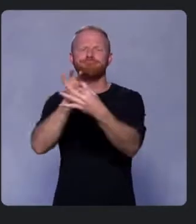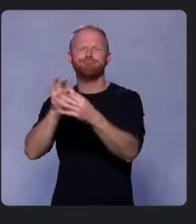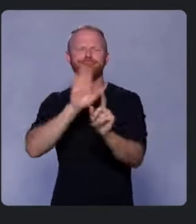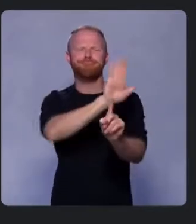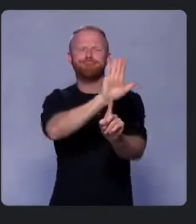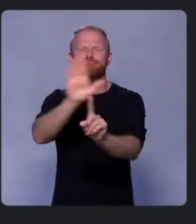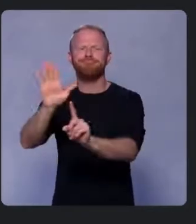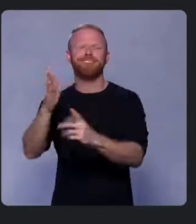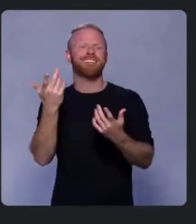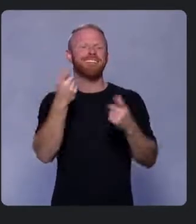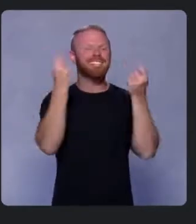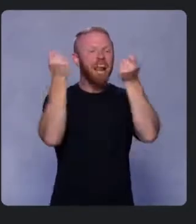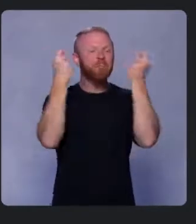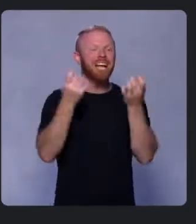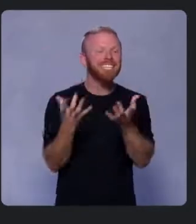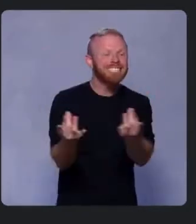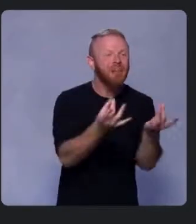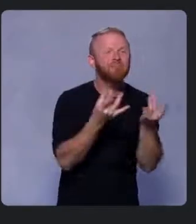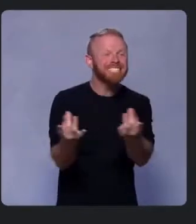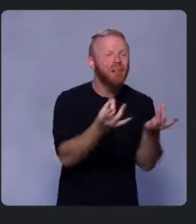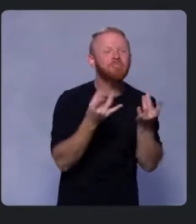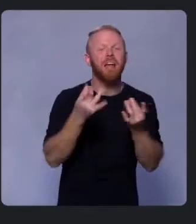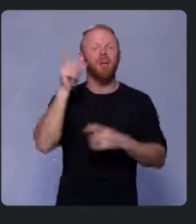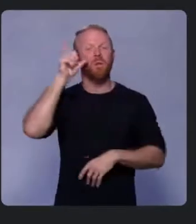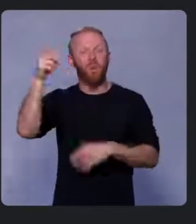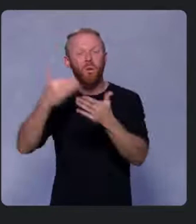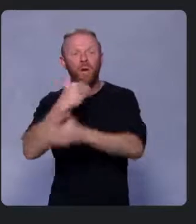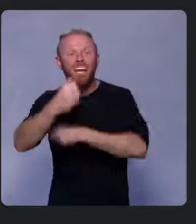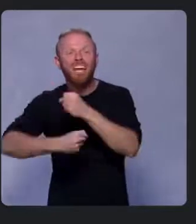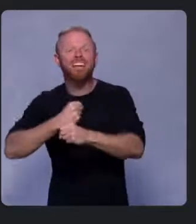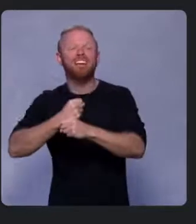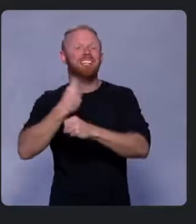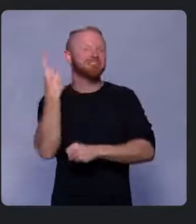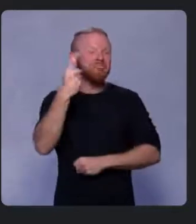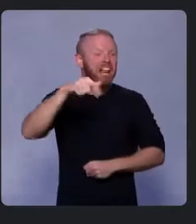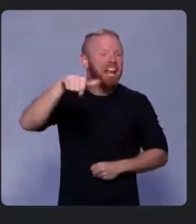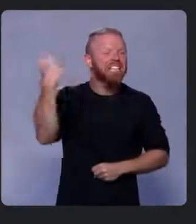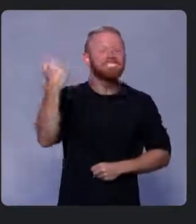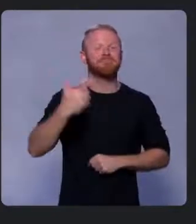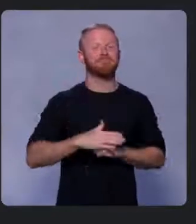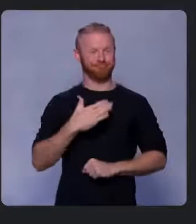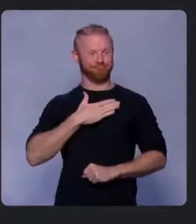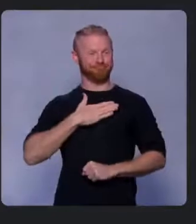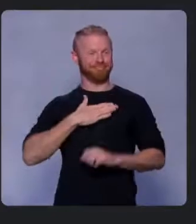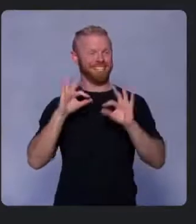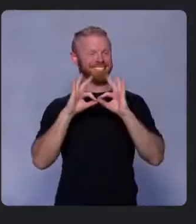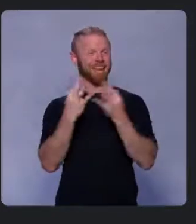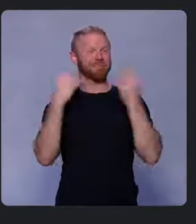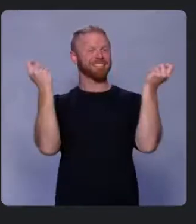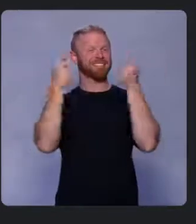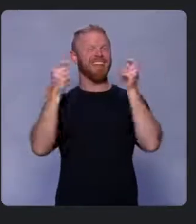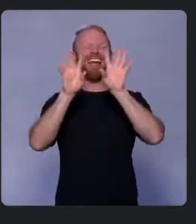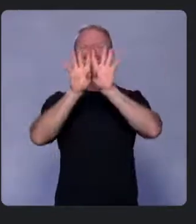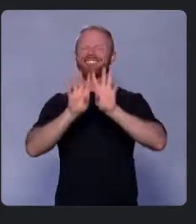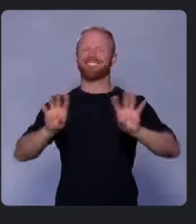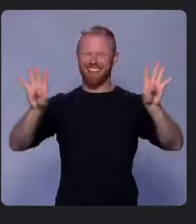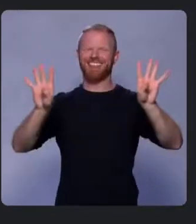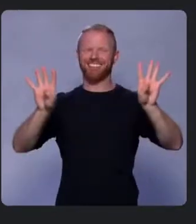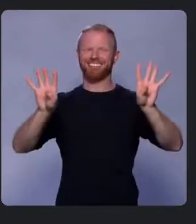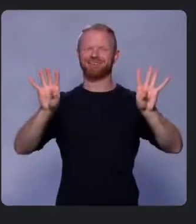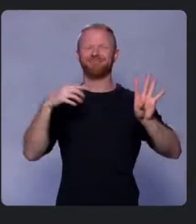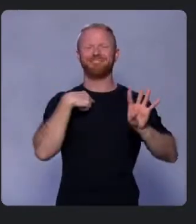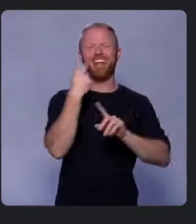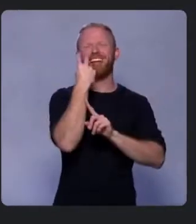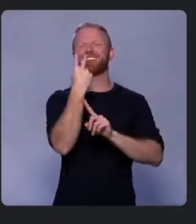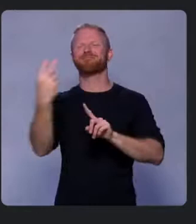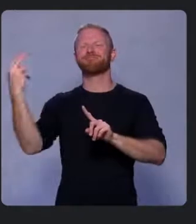Diwali, Lunar New Year, or something else. For me, my family celebrates Hanukkah, so I can look